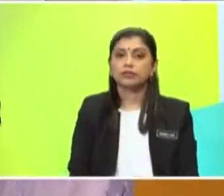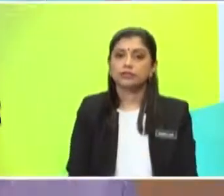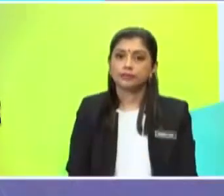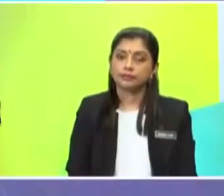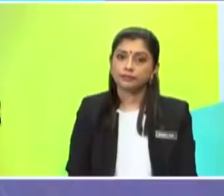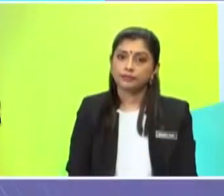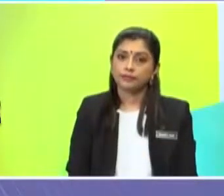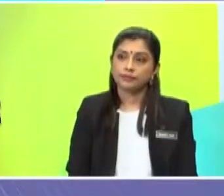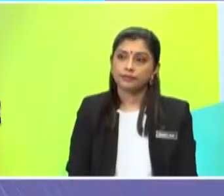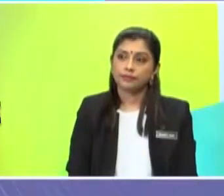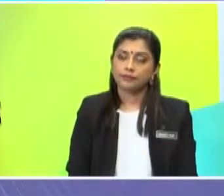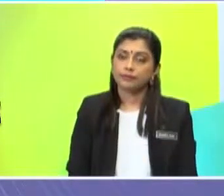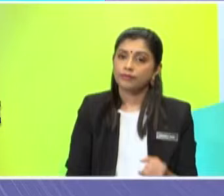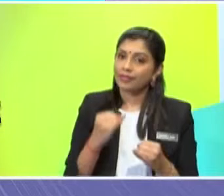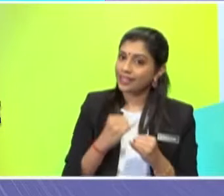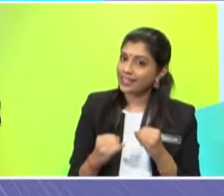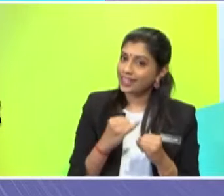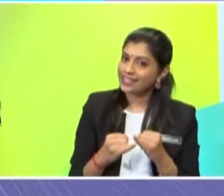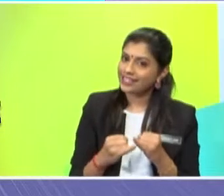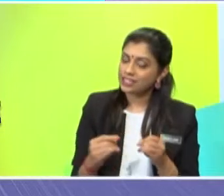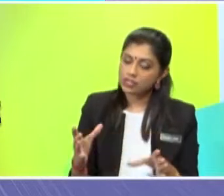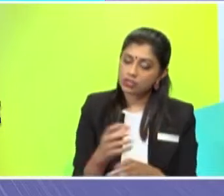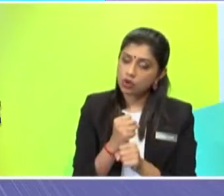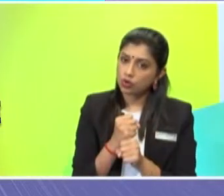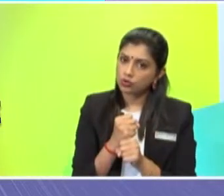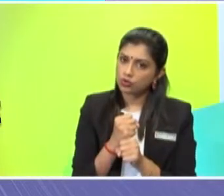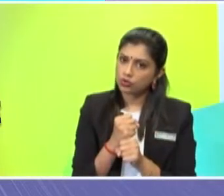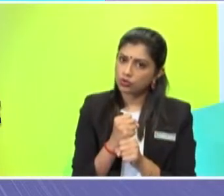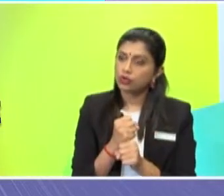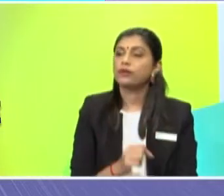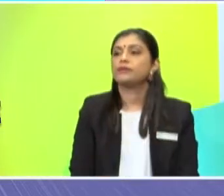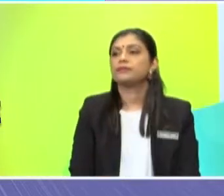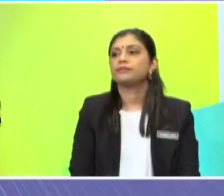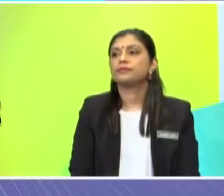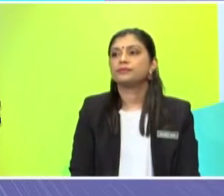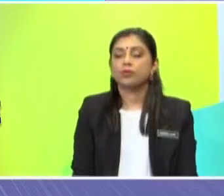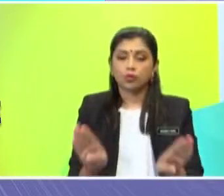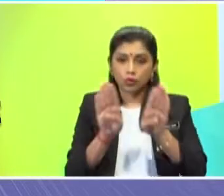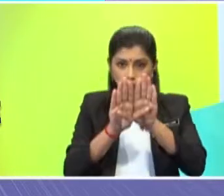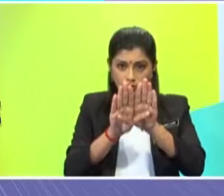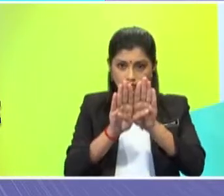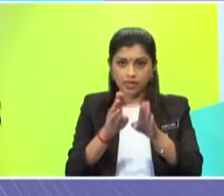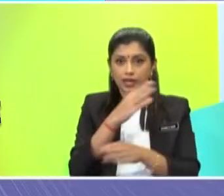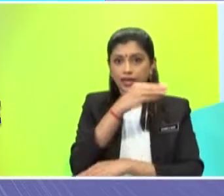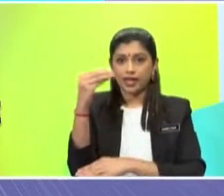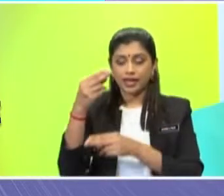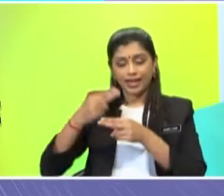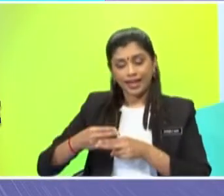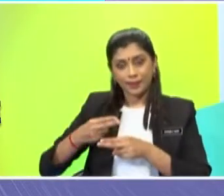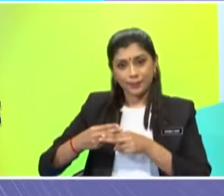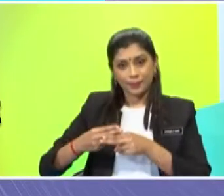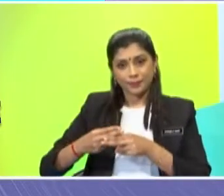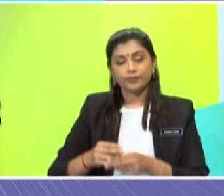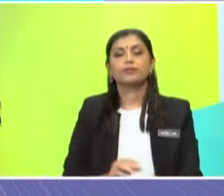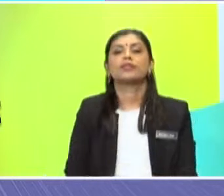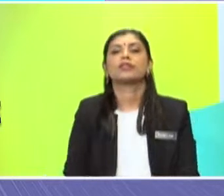task. And last but not least, they will conclude their email with closing line and, of course, their name signed on it. Okay,